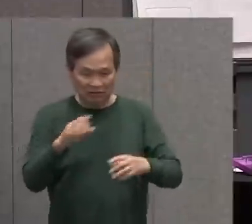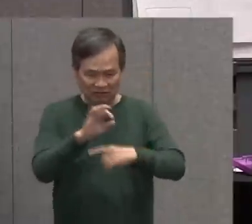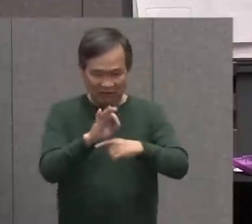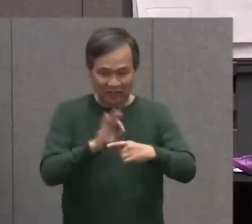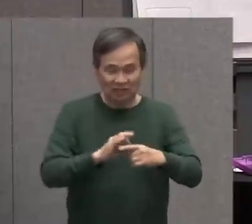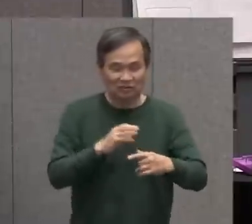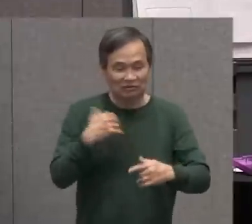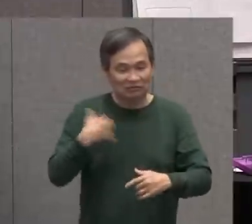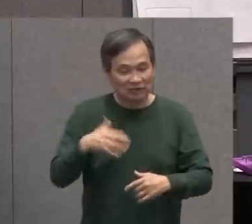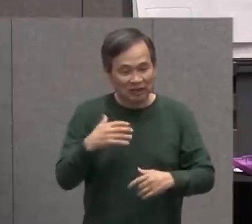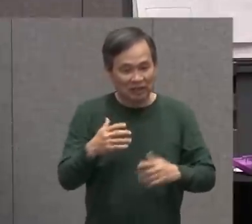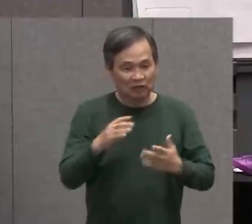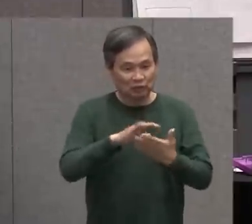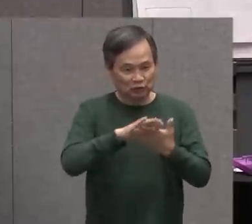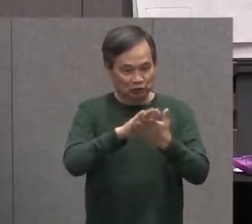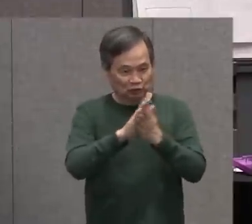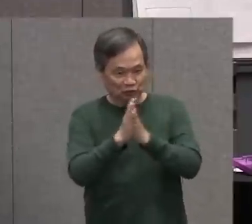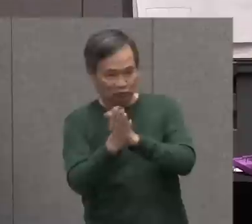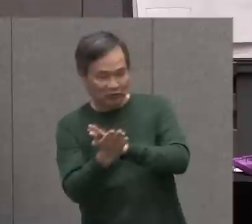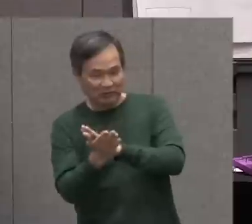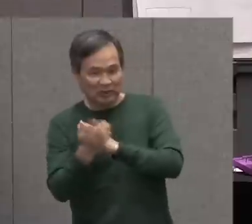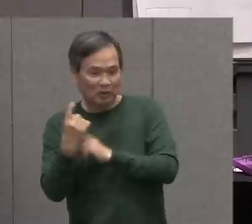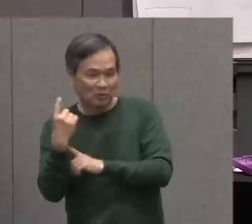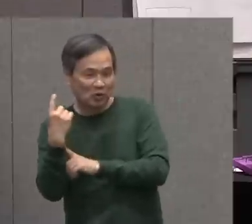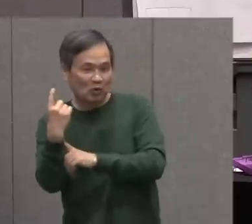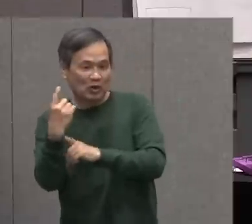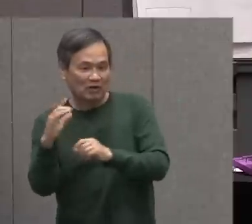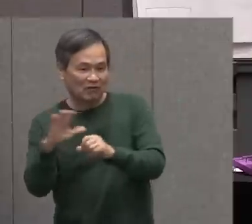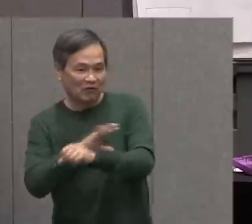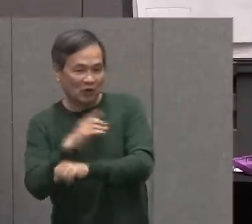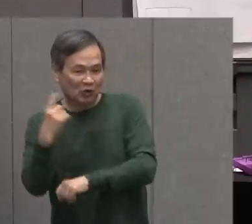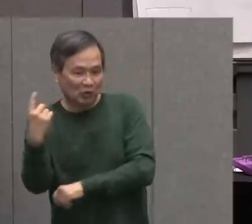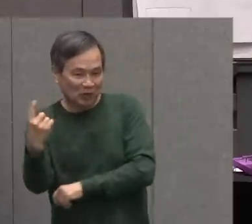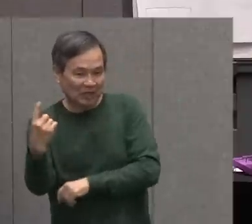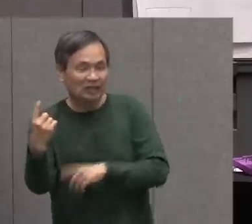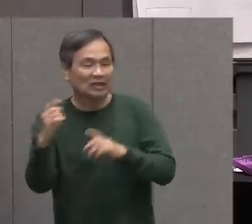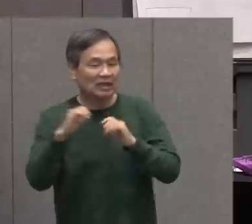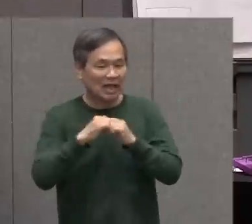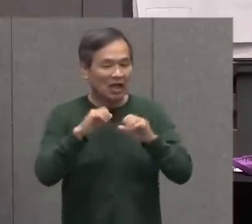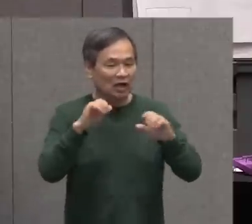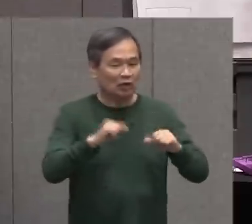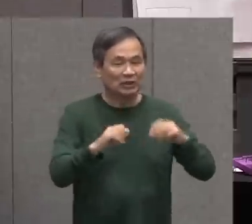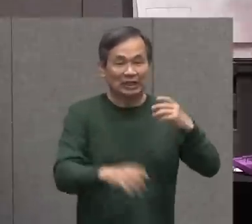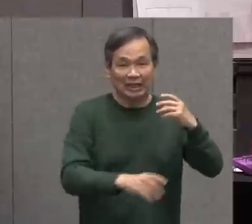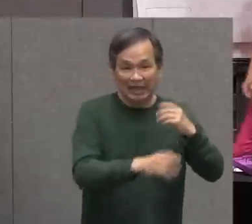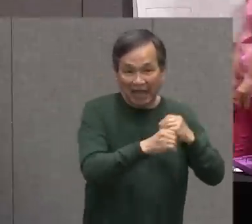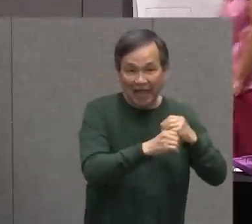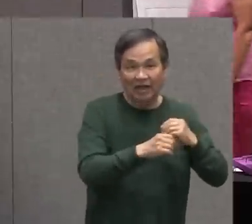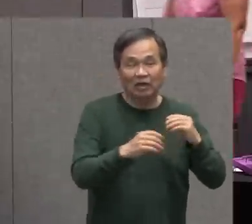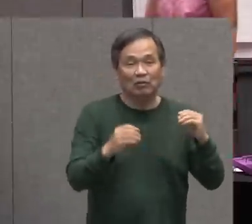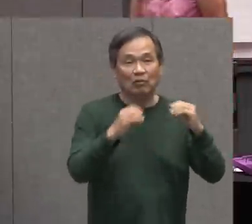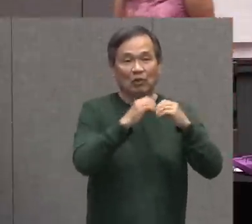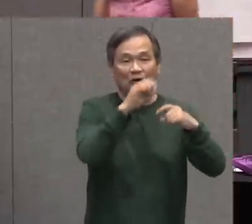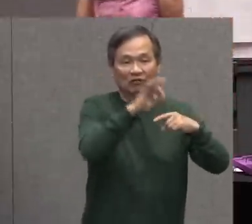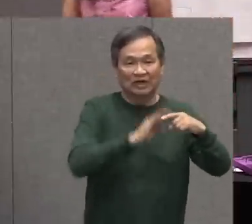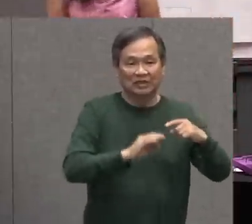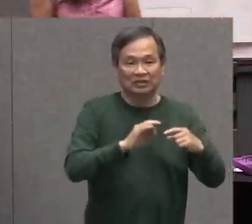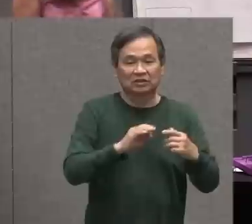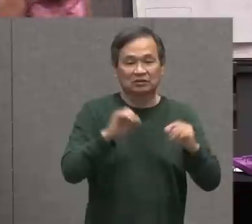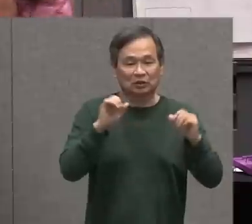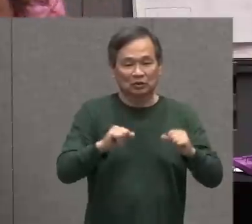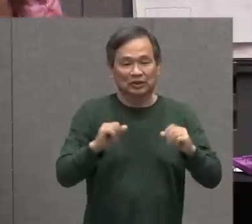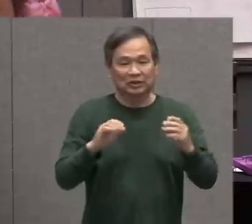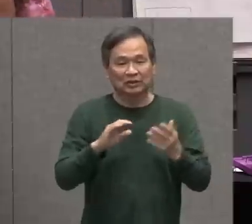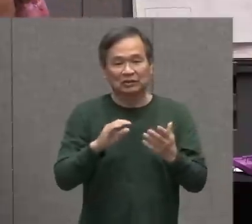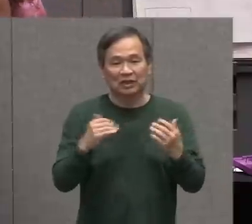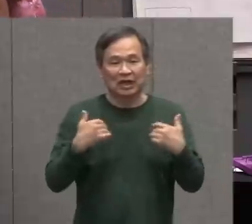how close we're getting to one and building on by ones to add fractions together and make new fractions. So